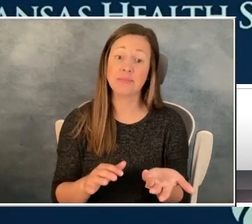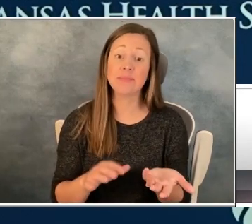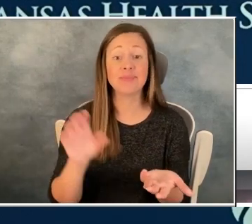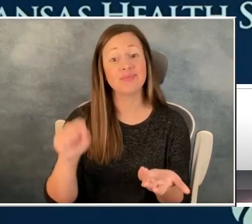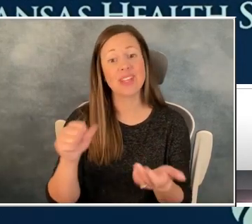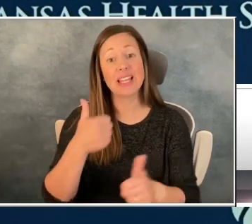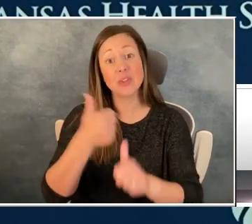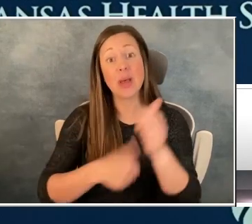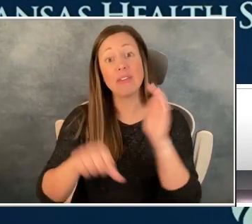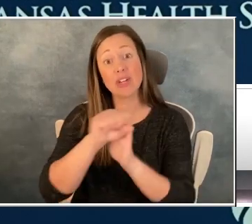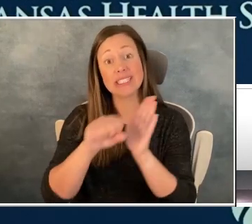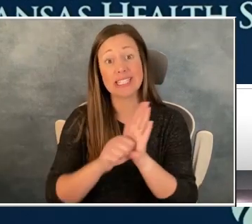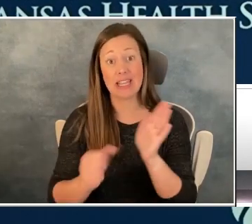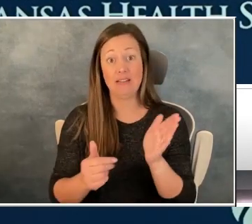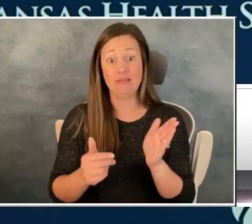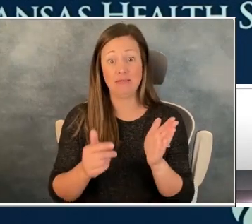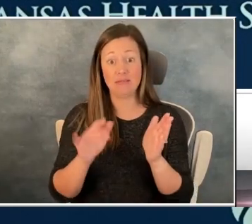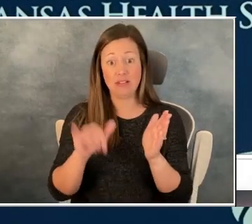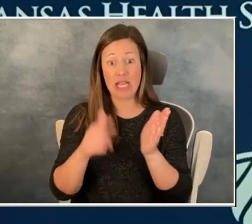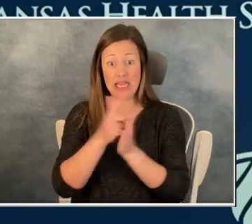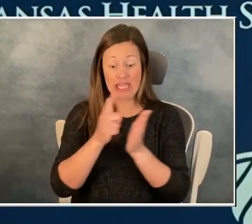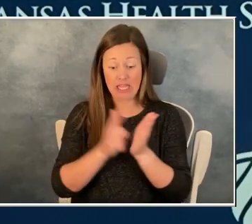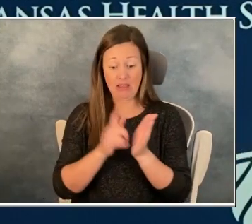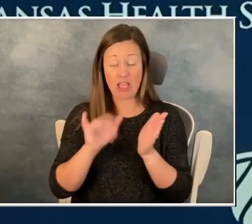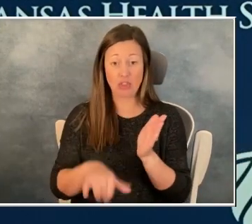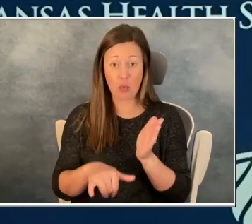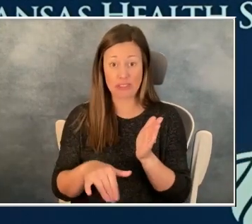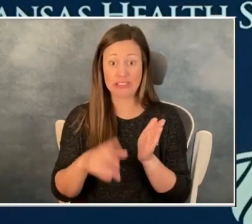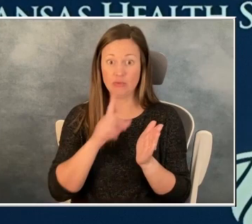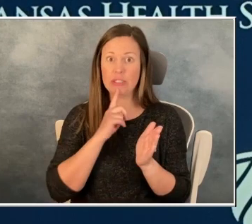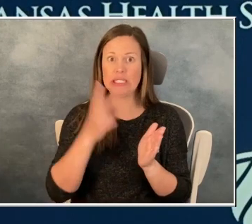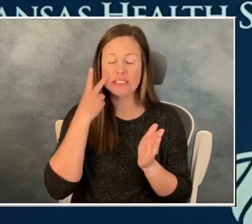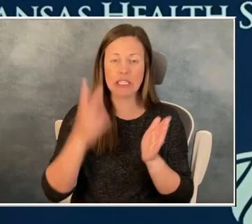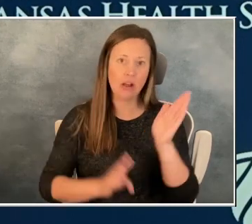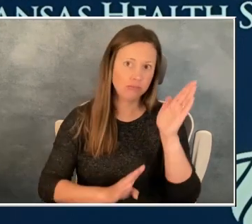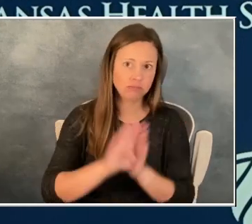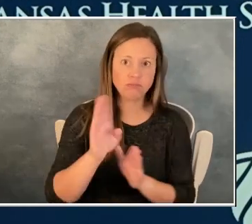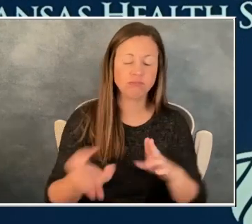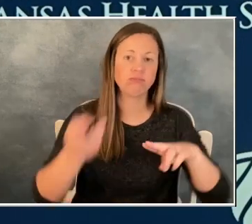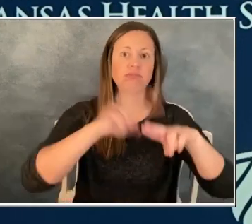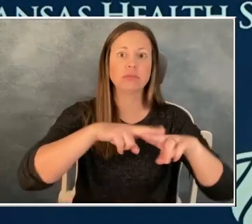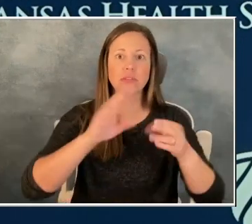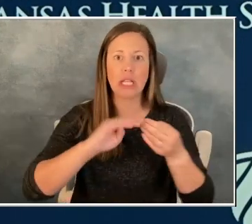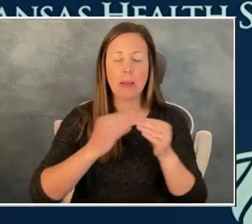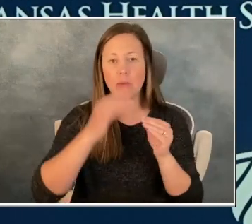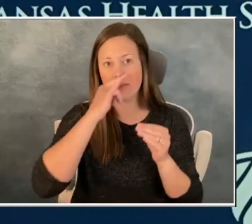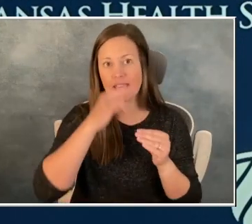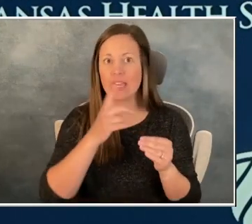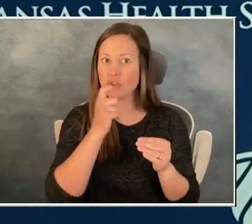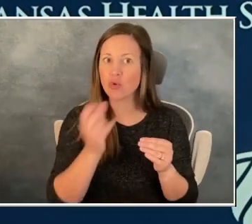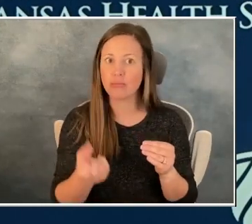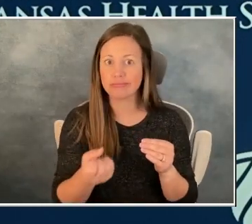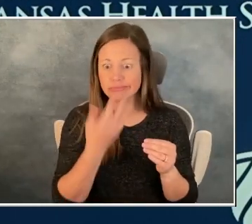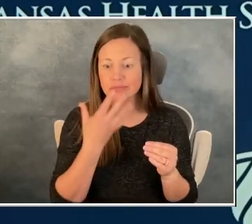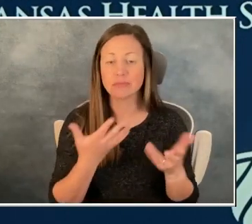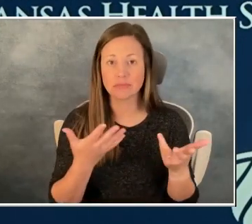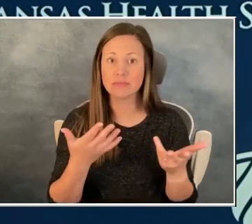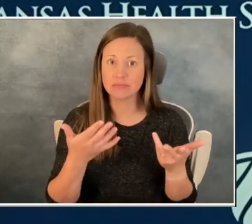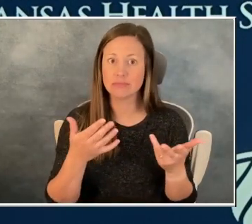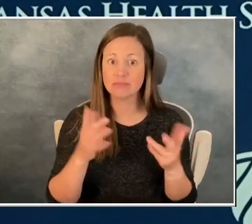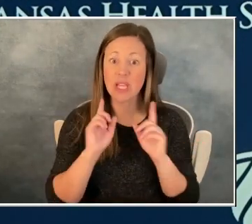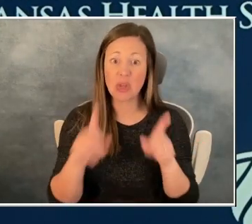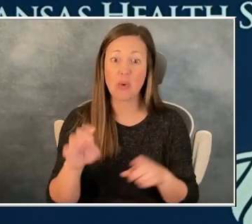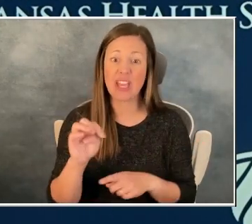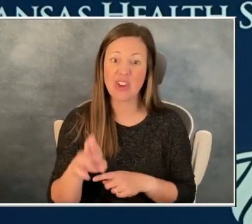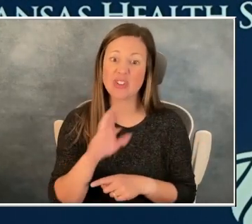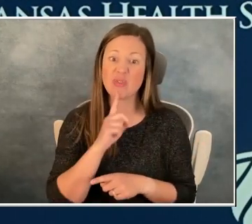is legalized those sees a huge spike in the number of kids who gets into them, and kids that end up in emergency departments and whatnot. So it is a